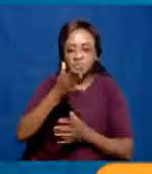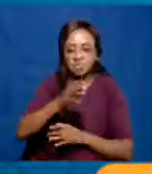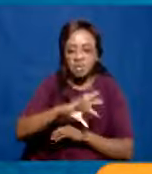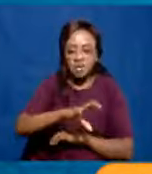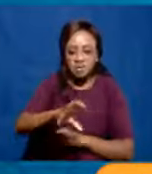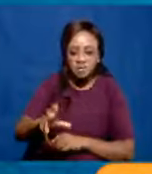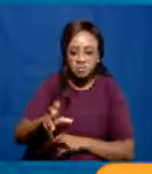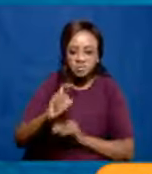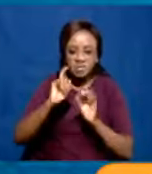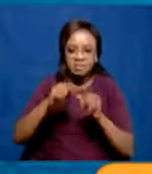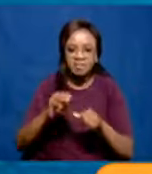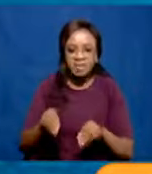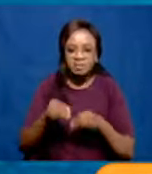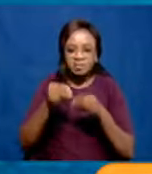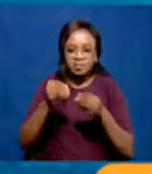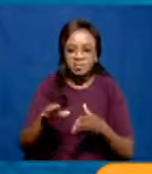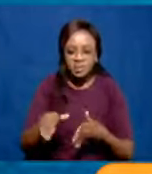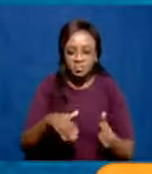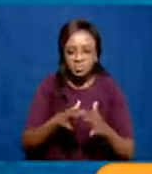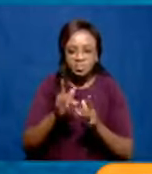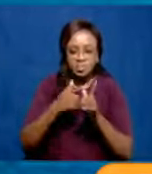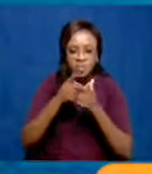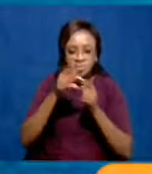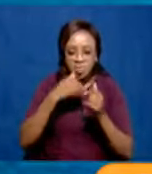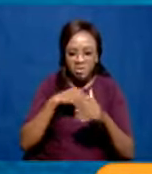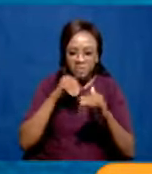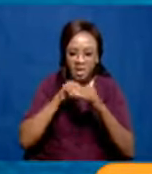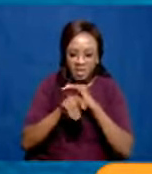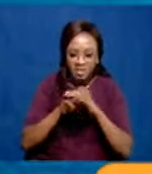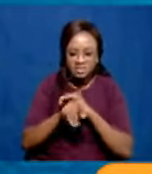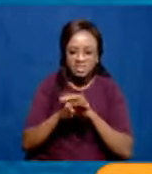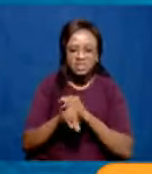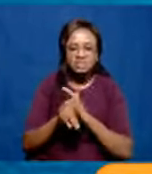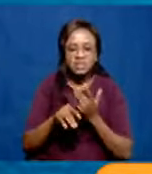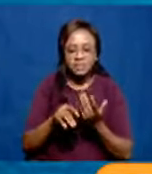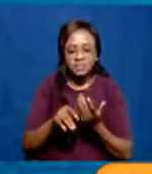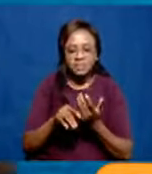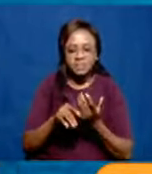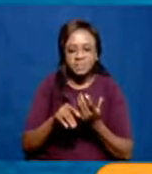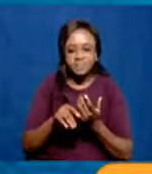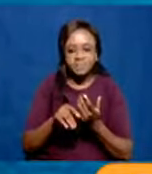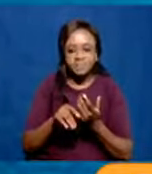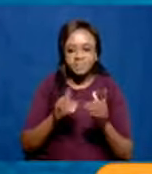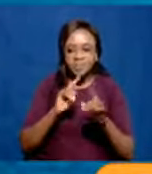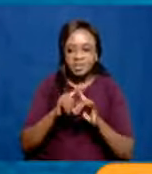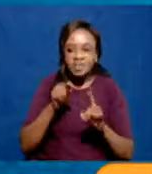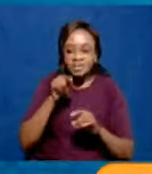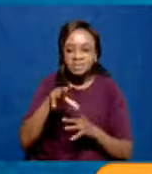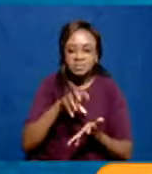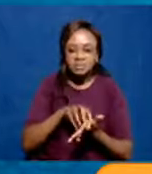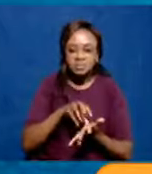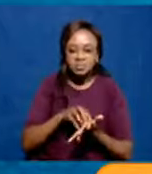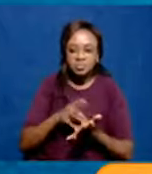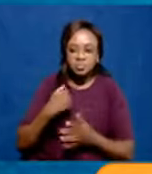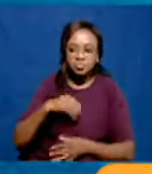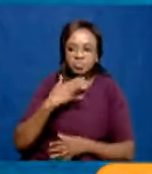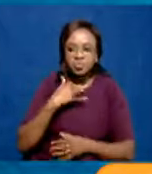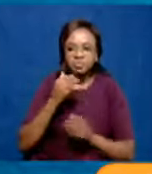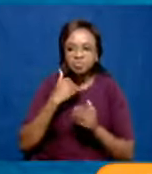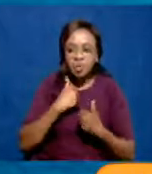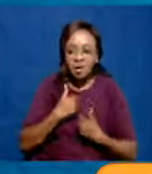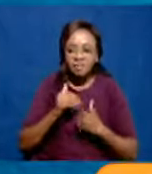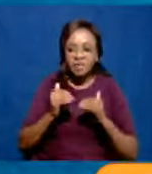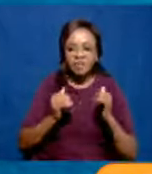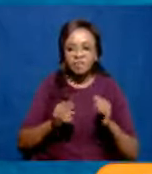to build up the county facilities so that you have access, you have that, the scaling in the counties, you have facility care in the counties. But in this scenario, we're going to have level 1, 2, 3 in the